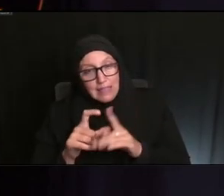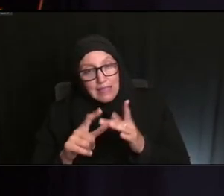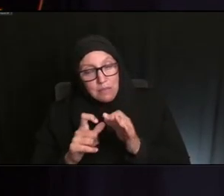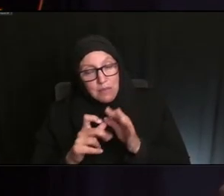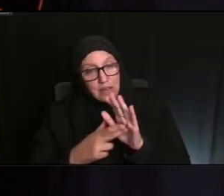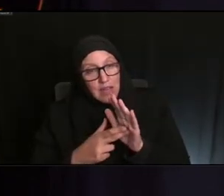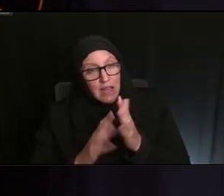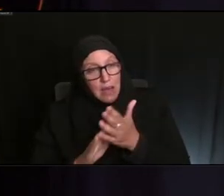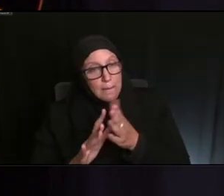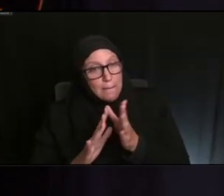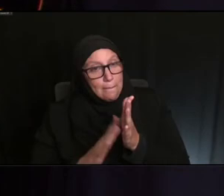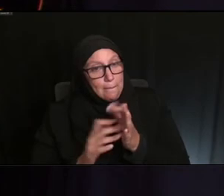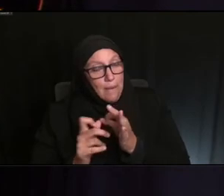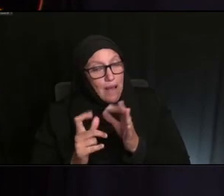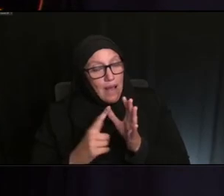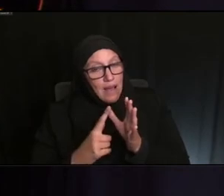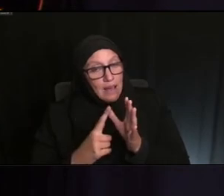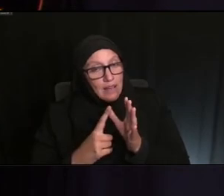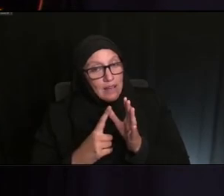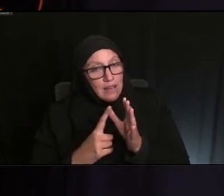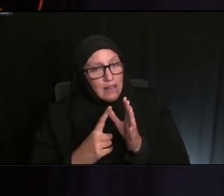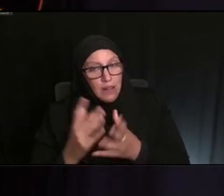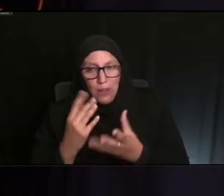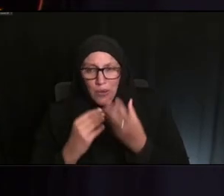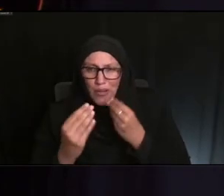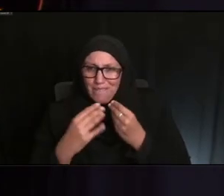al-Shafi'i. So let's look at it in reverse order.